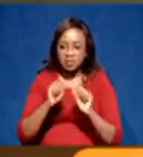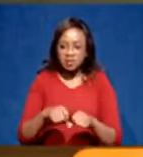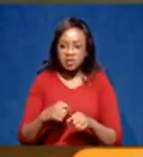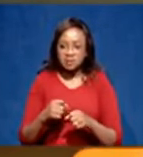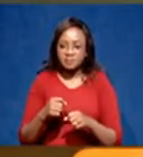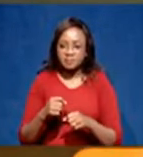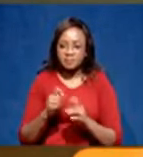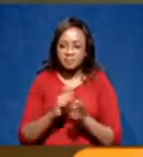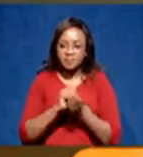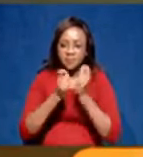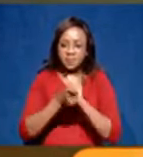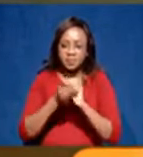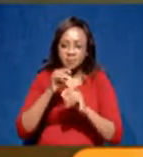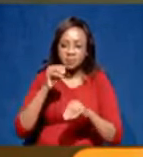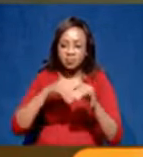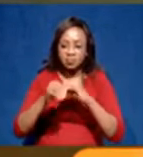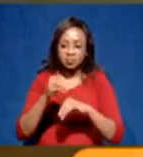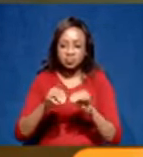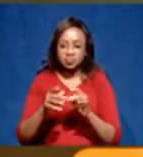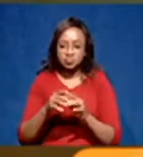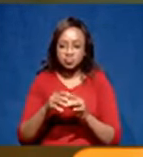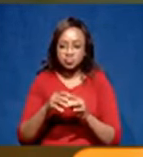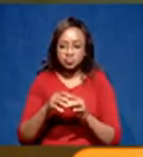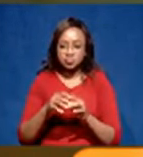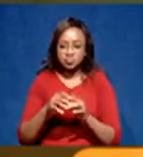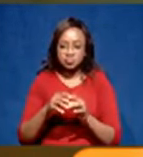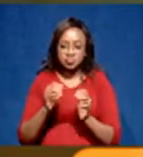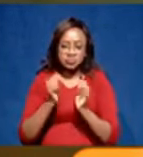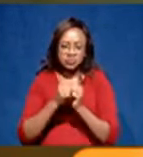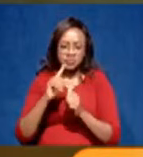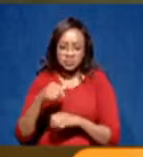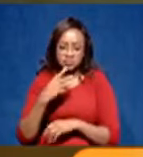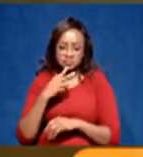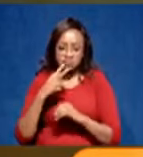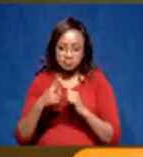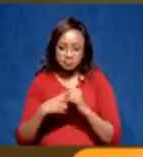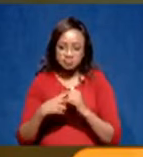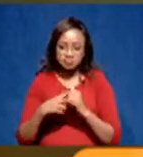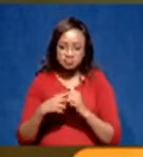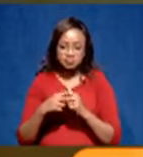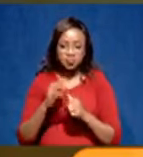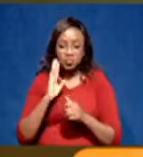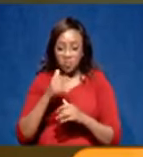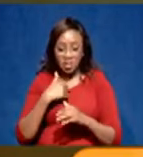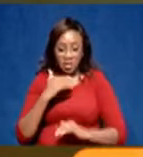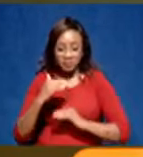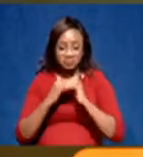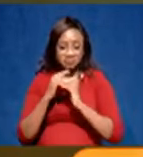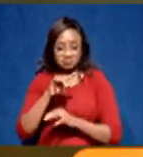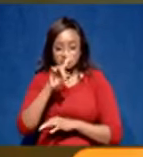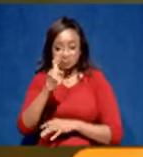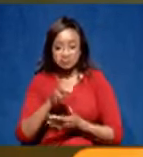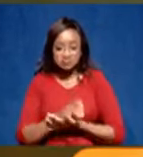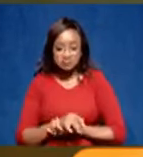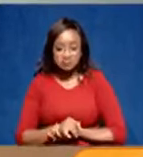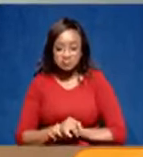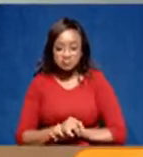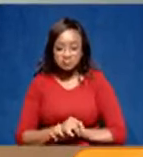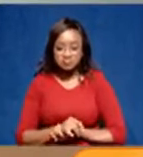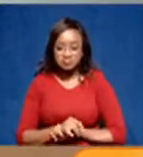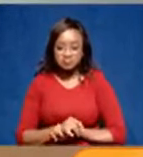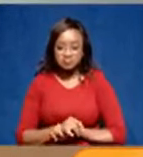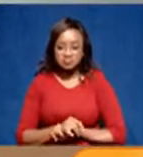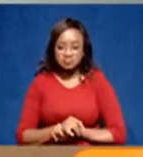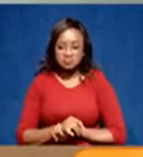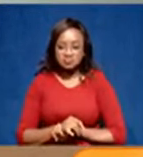contributing 1,700 to 27,500 shillings. Is there going to be a cap on this or no?